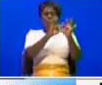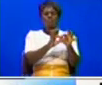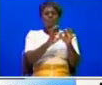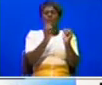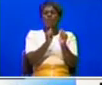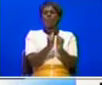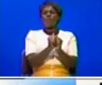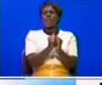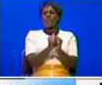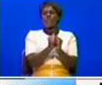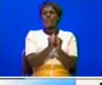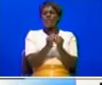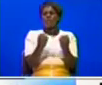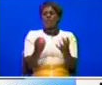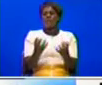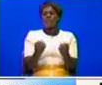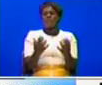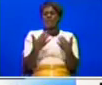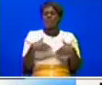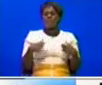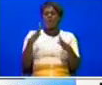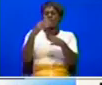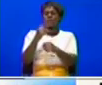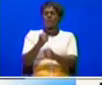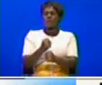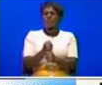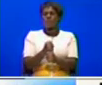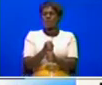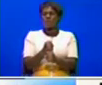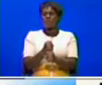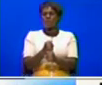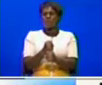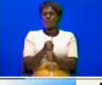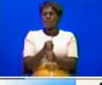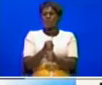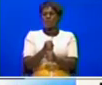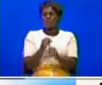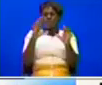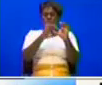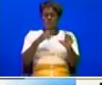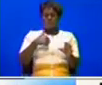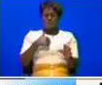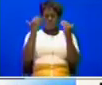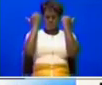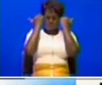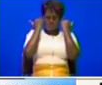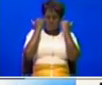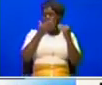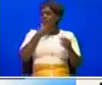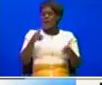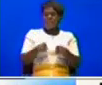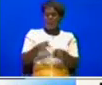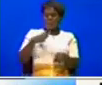by several residence associations, I think Runda Residence Association, Lavington Residence. They enjoined me in that case because my brother